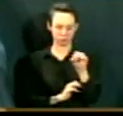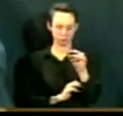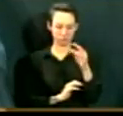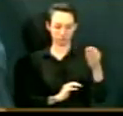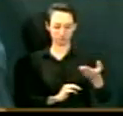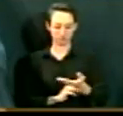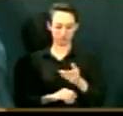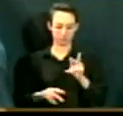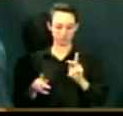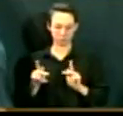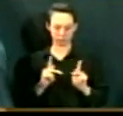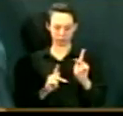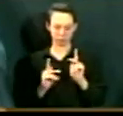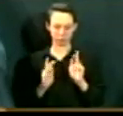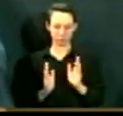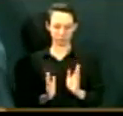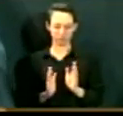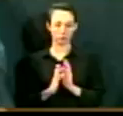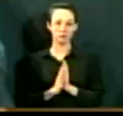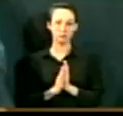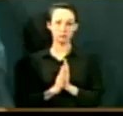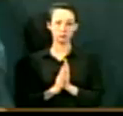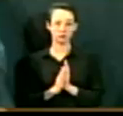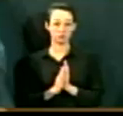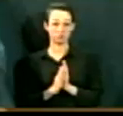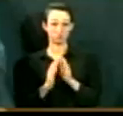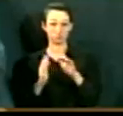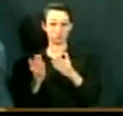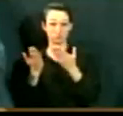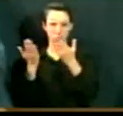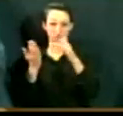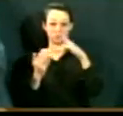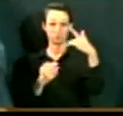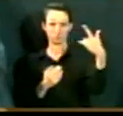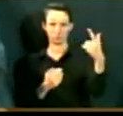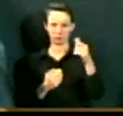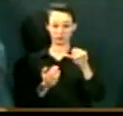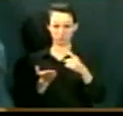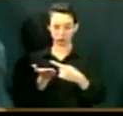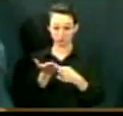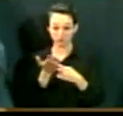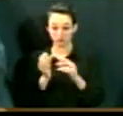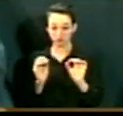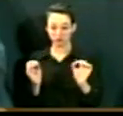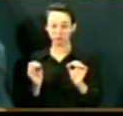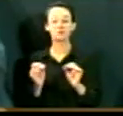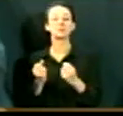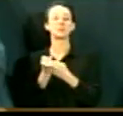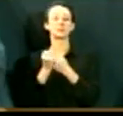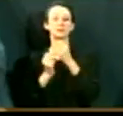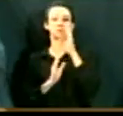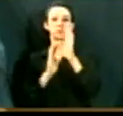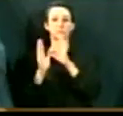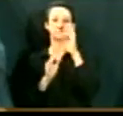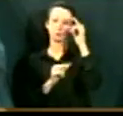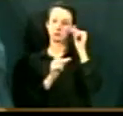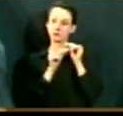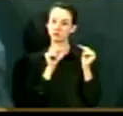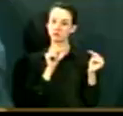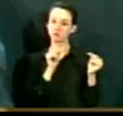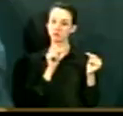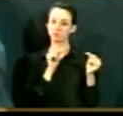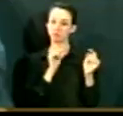Norman, seconded by Ms. Owen. Is there any discussion? All in favor say aye. Aye. All